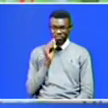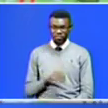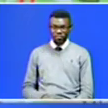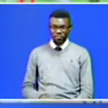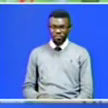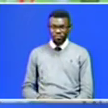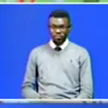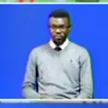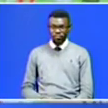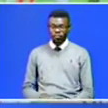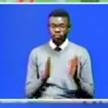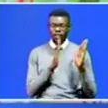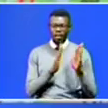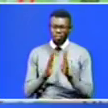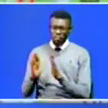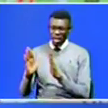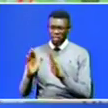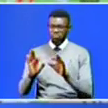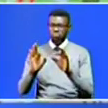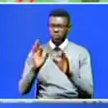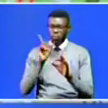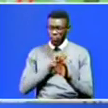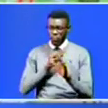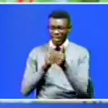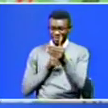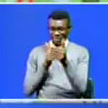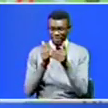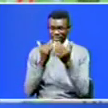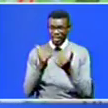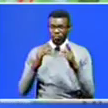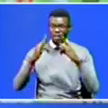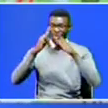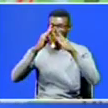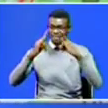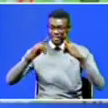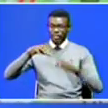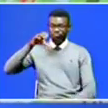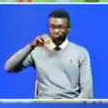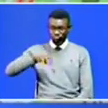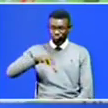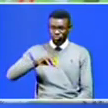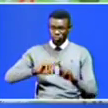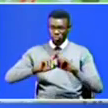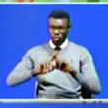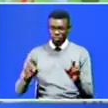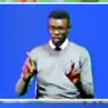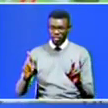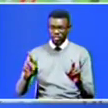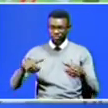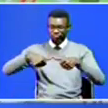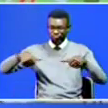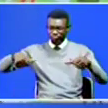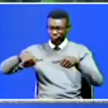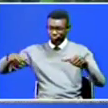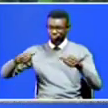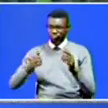The preparations are almost complete. We are now setting up the tents only. But the course has already been marked. You can see